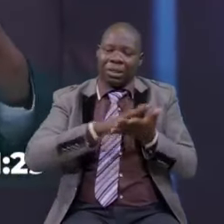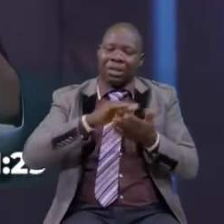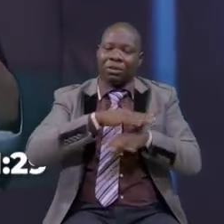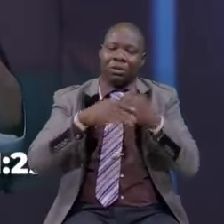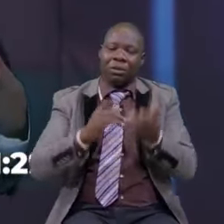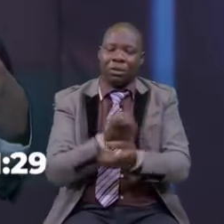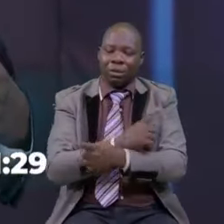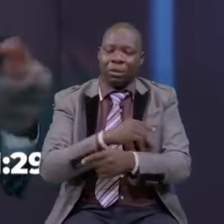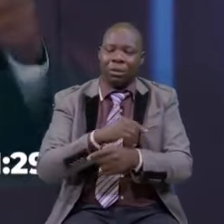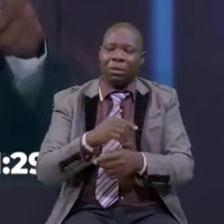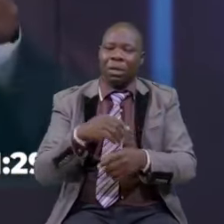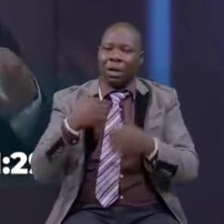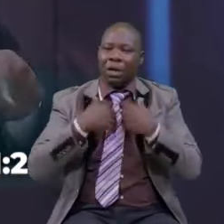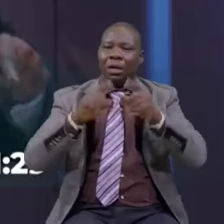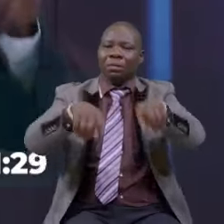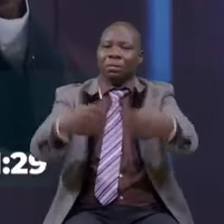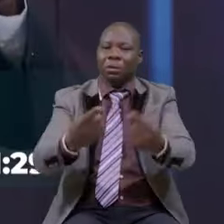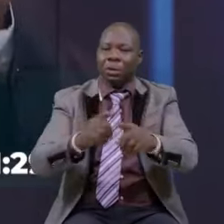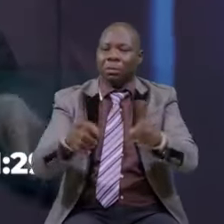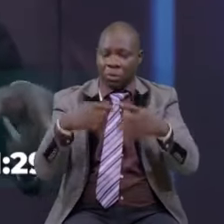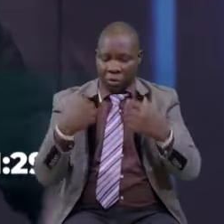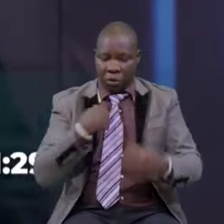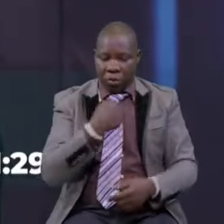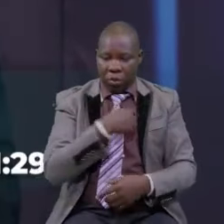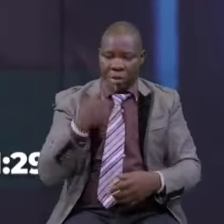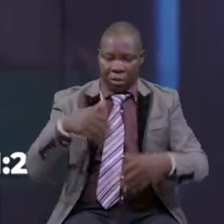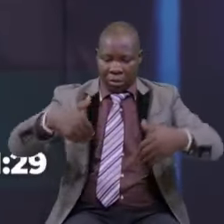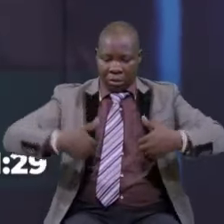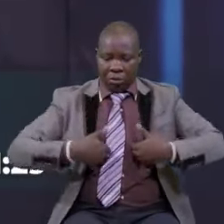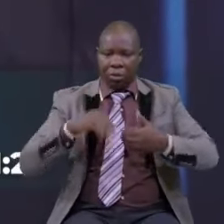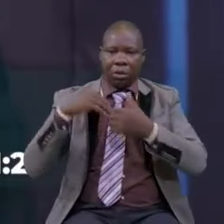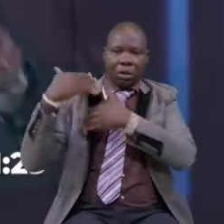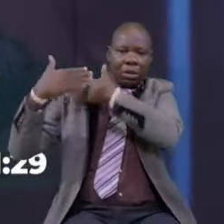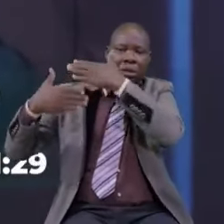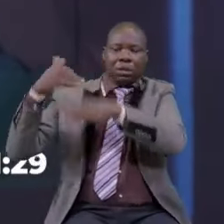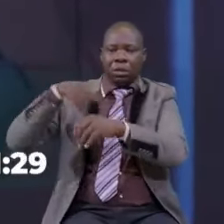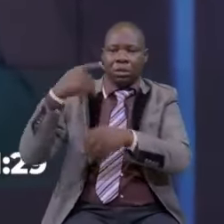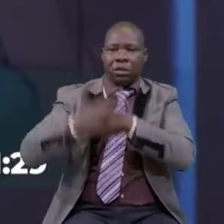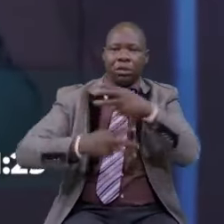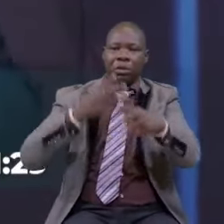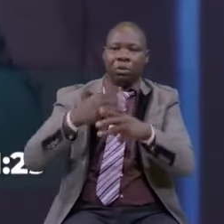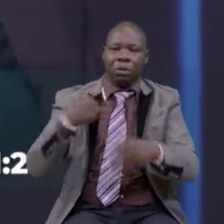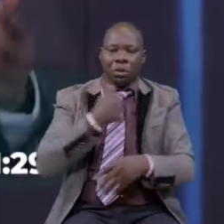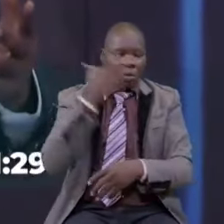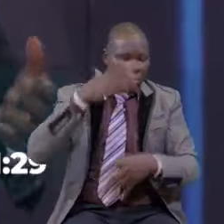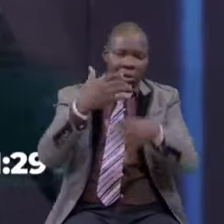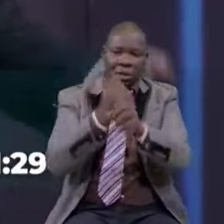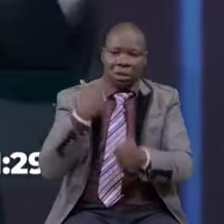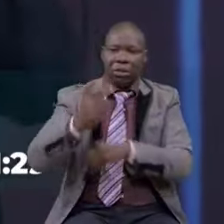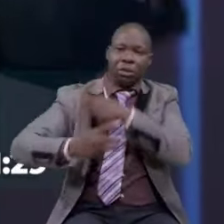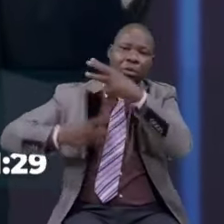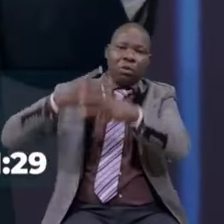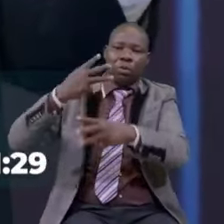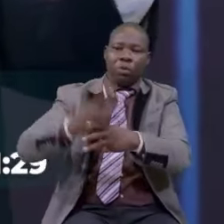we, the younger generation in the world, we will take the world